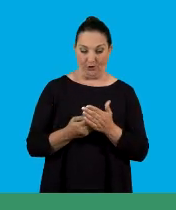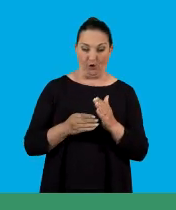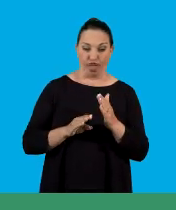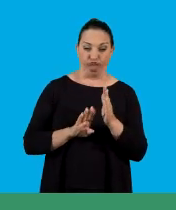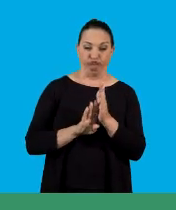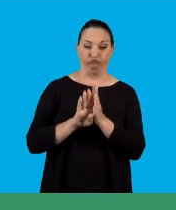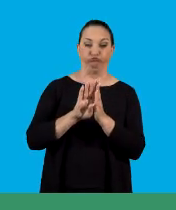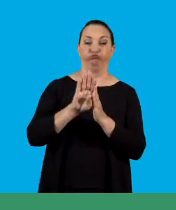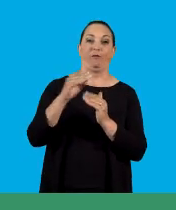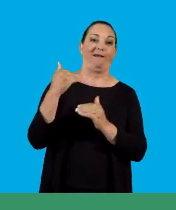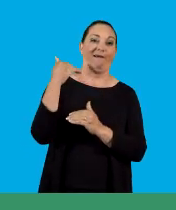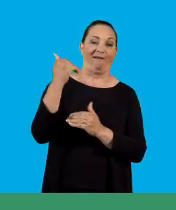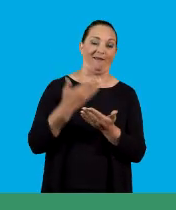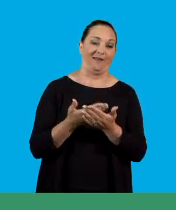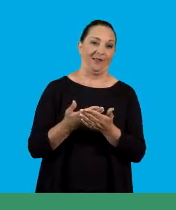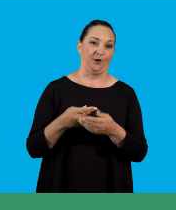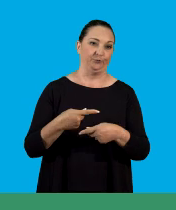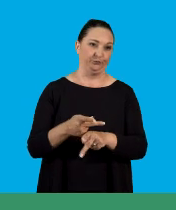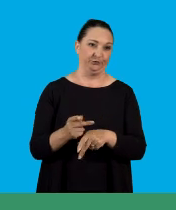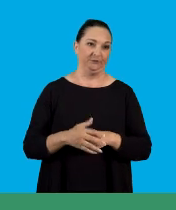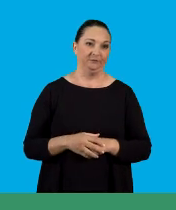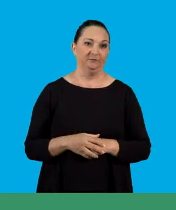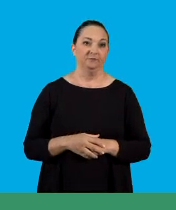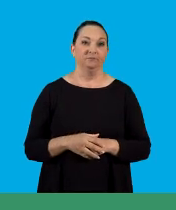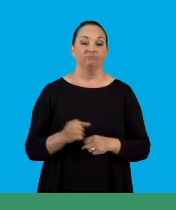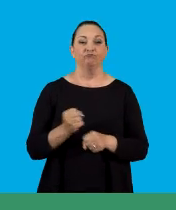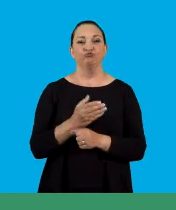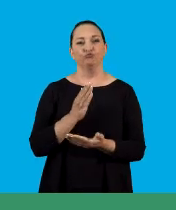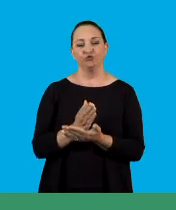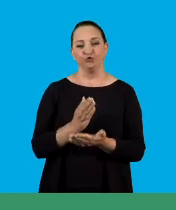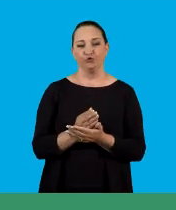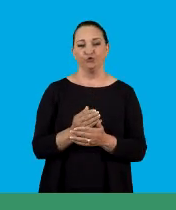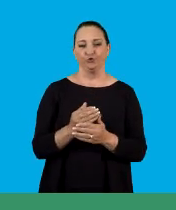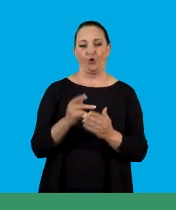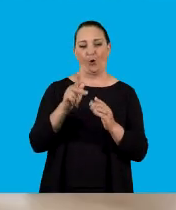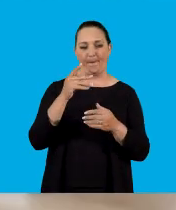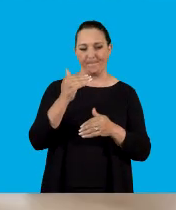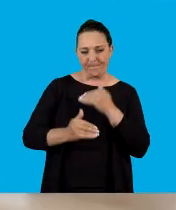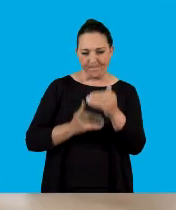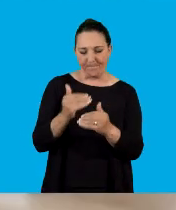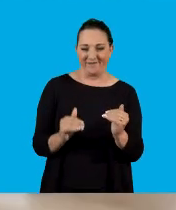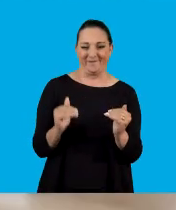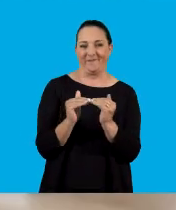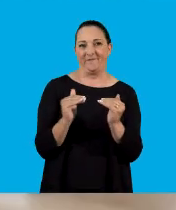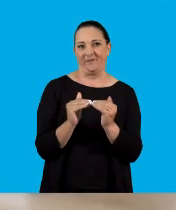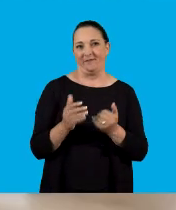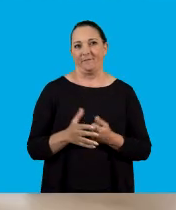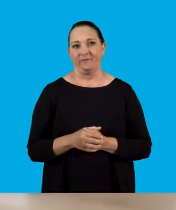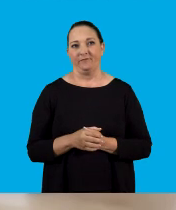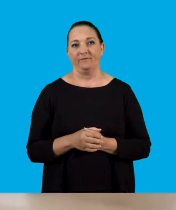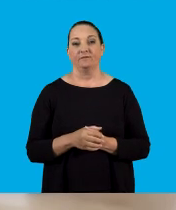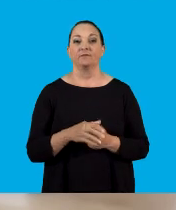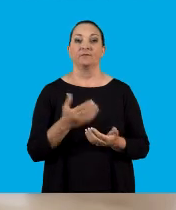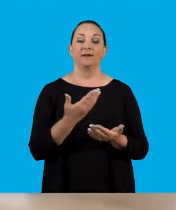also ensure that there is fair and equitable selection processes. This would help the business to comply with some legislations, such